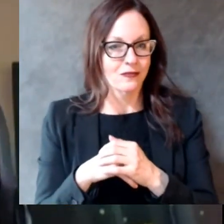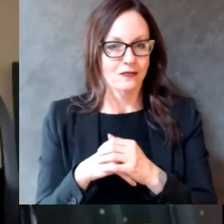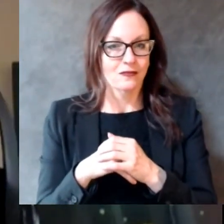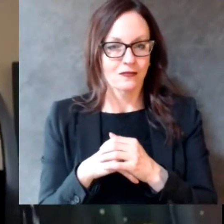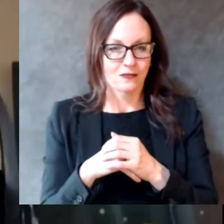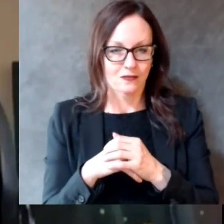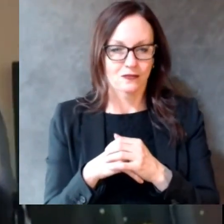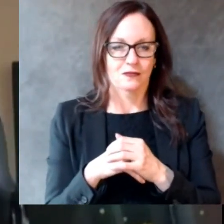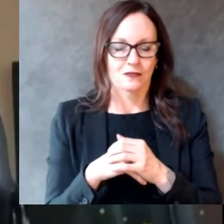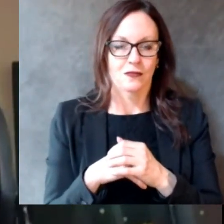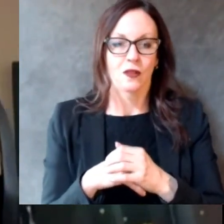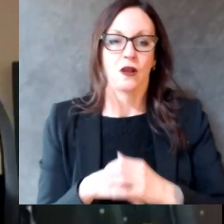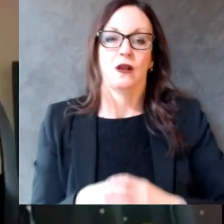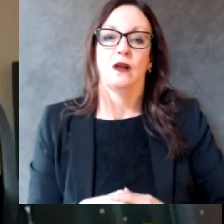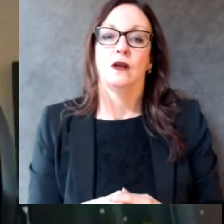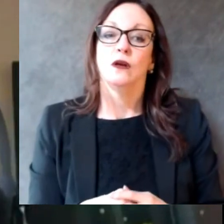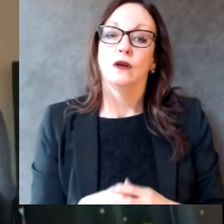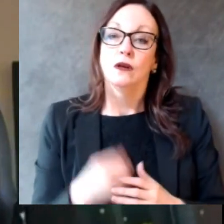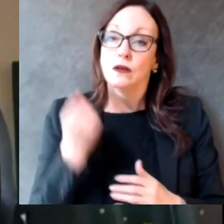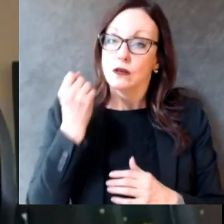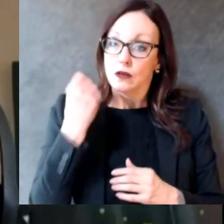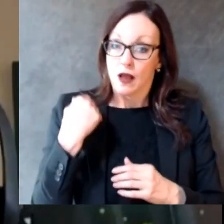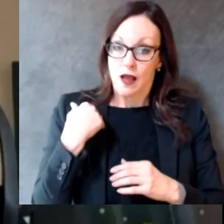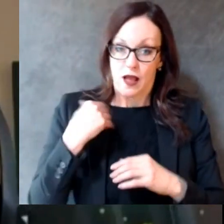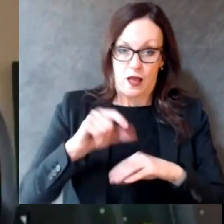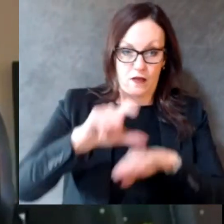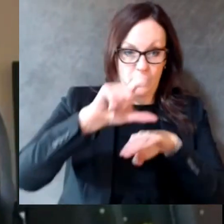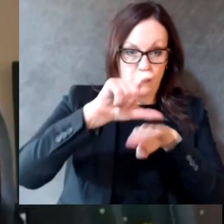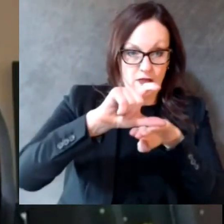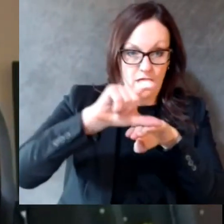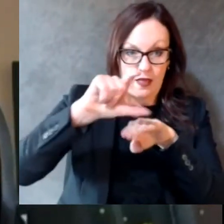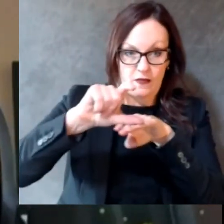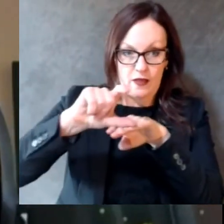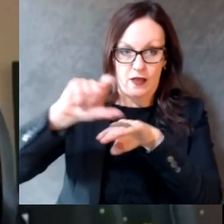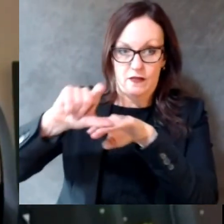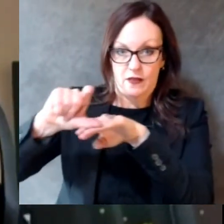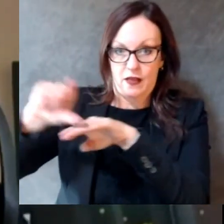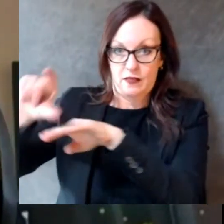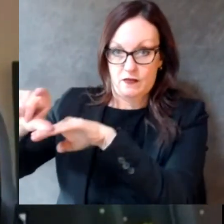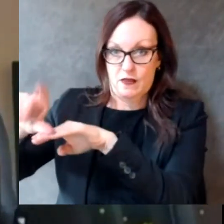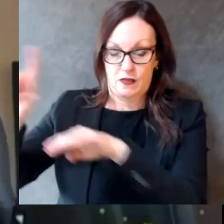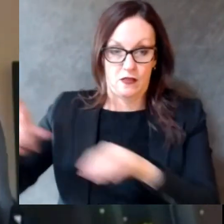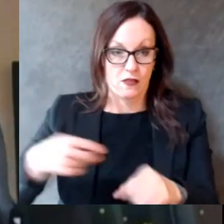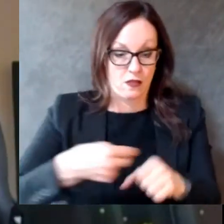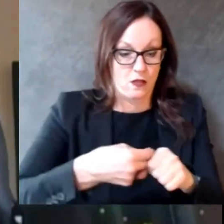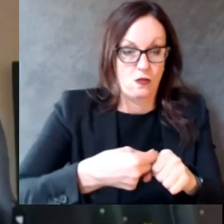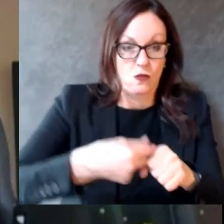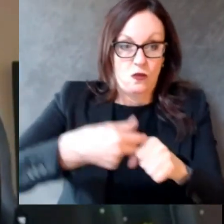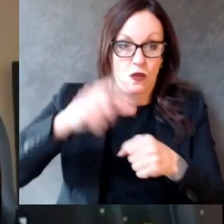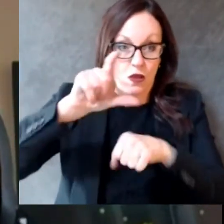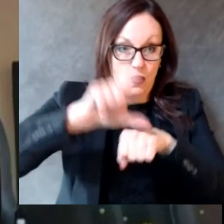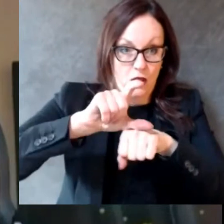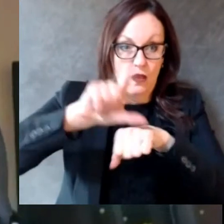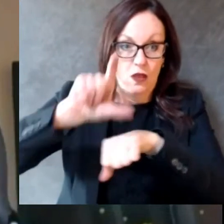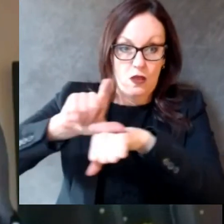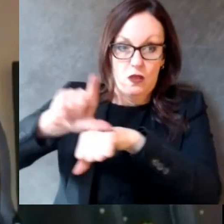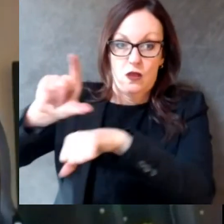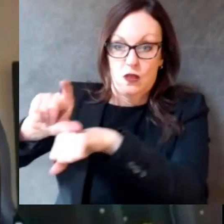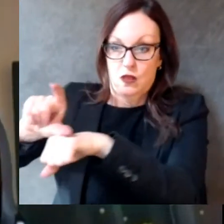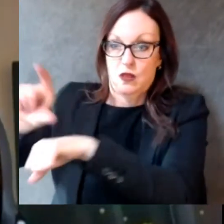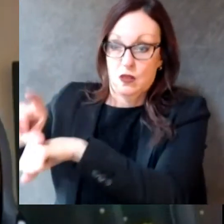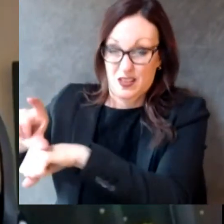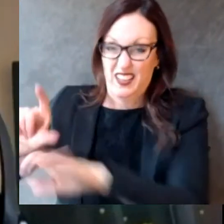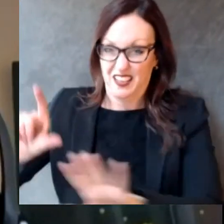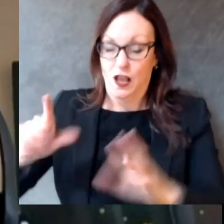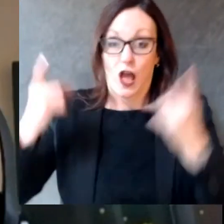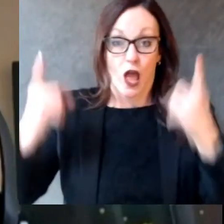That's not as true anymore. And so the likelihood that those doses will be wasted is increasing. Just to